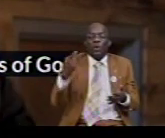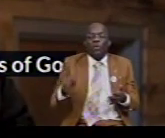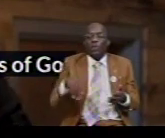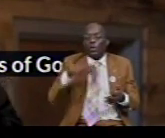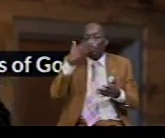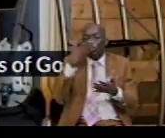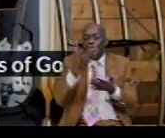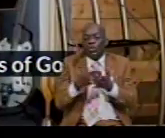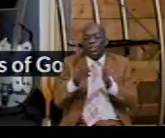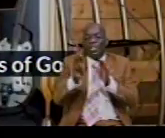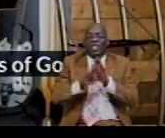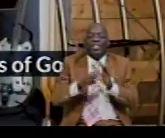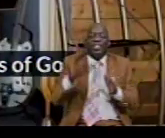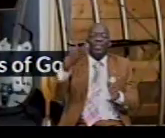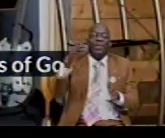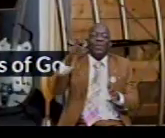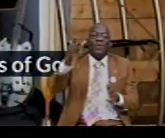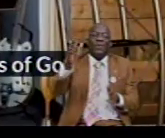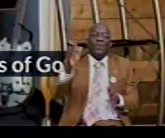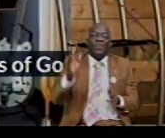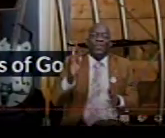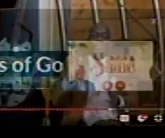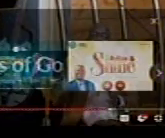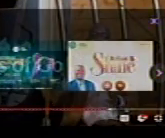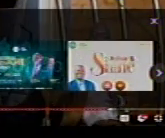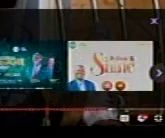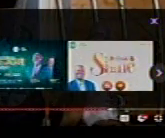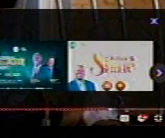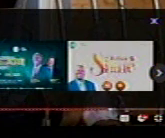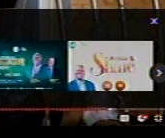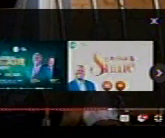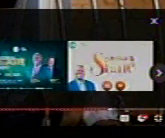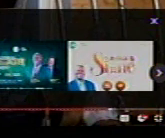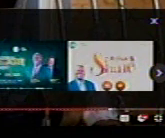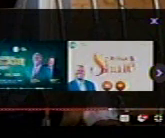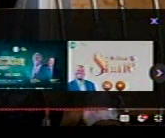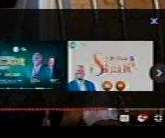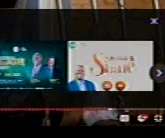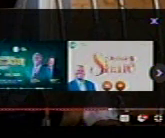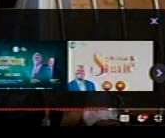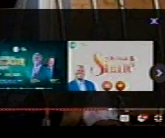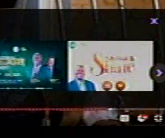of the goodness of God.